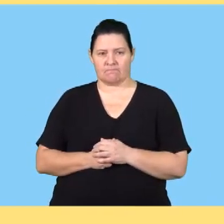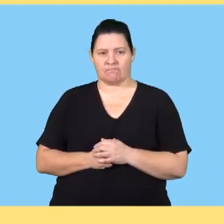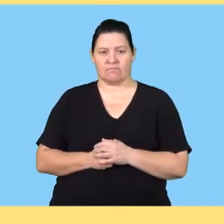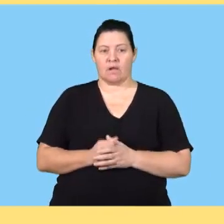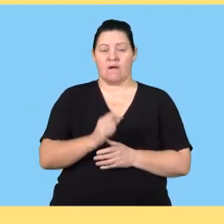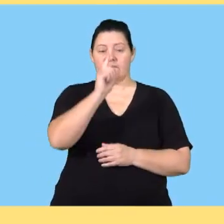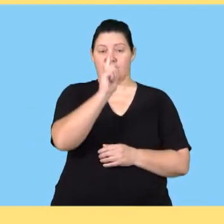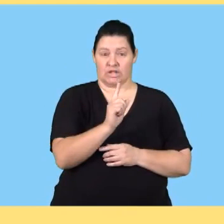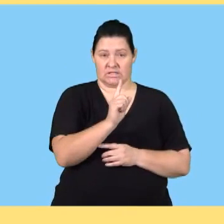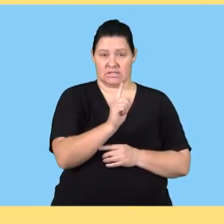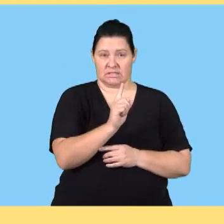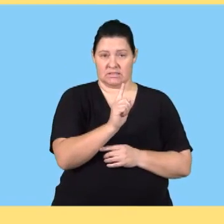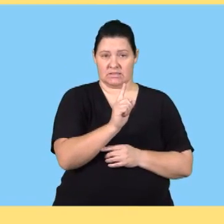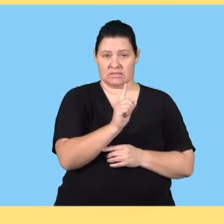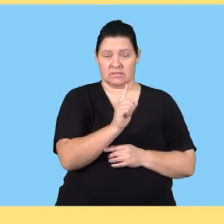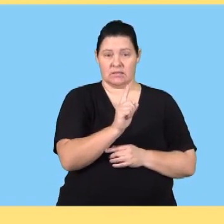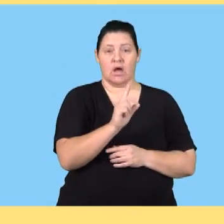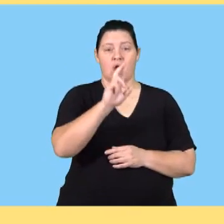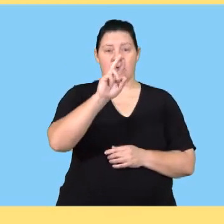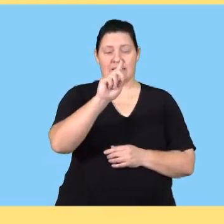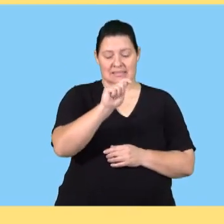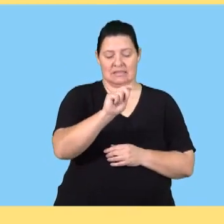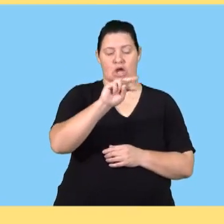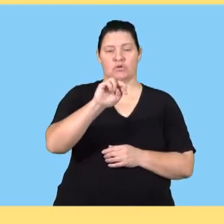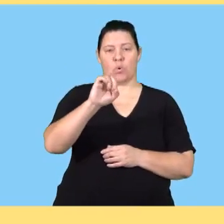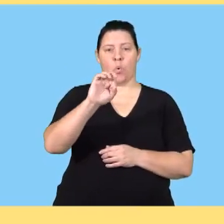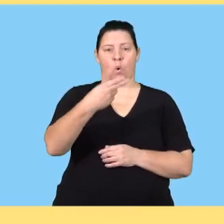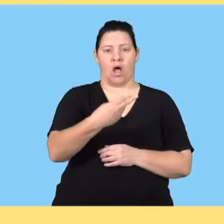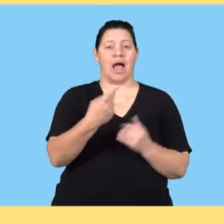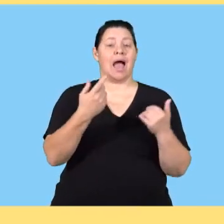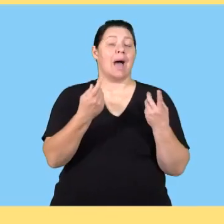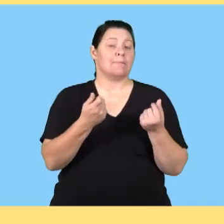On the first day, we have T Noah, and the amount is